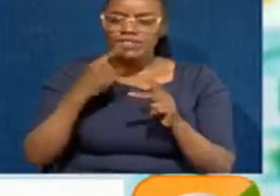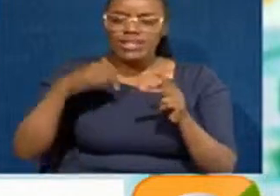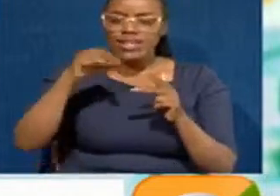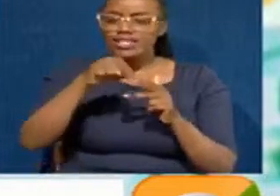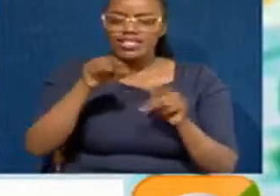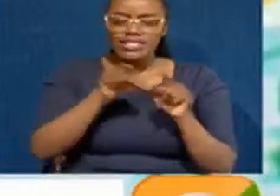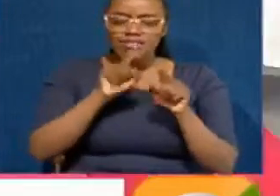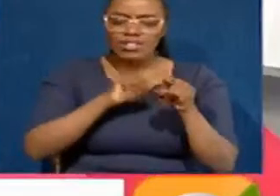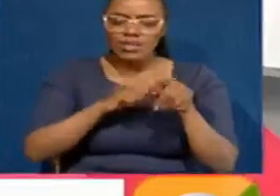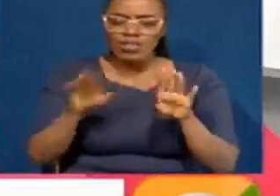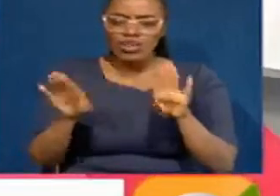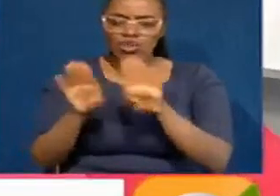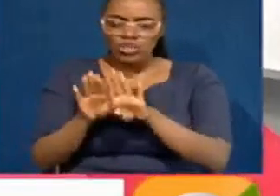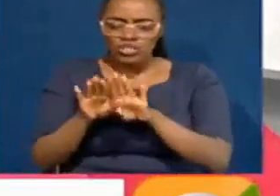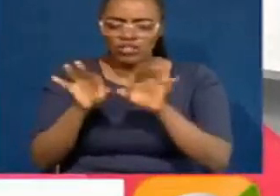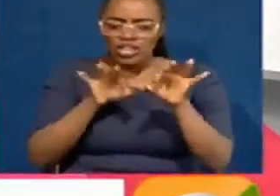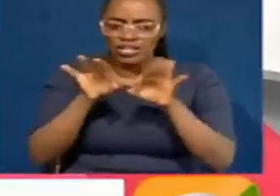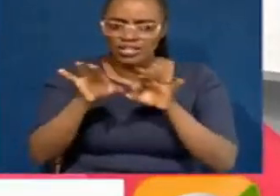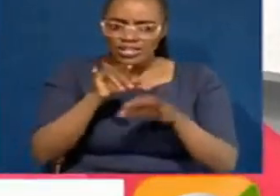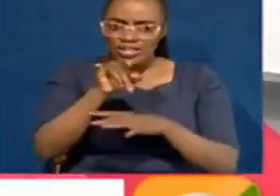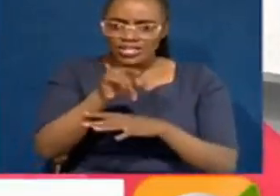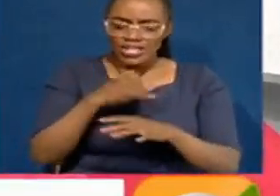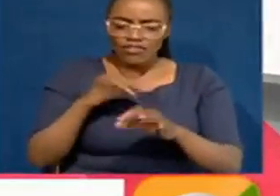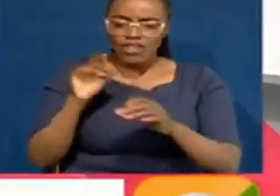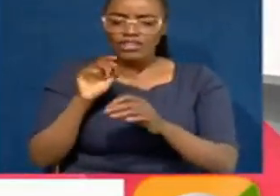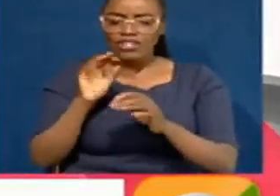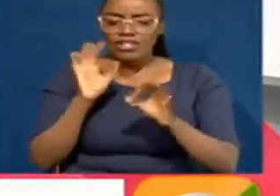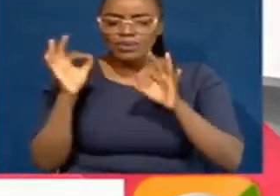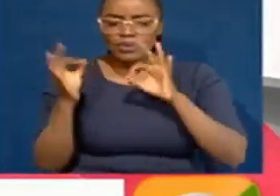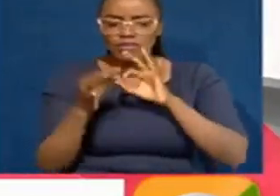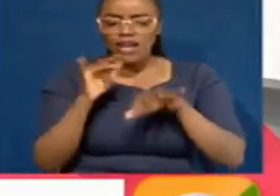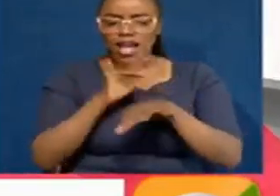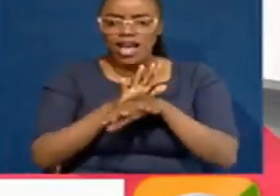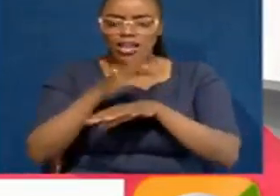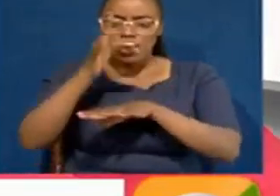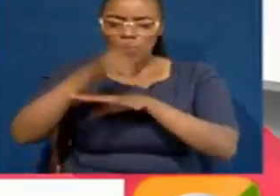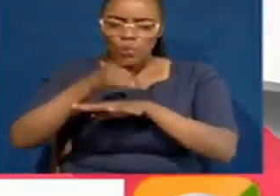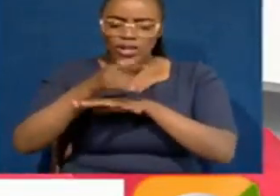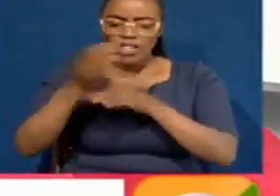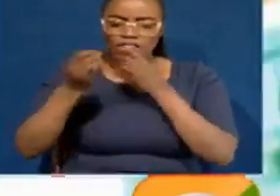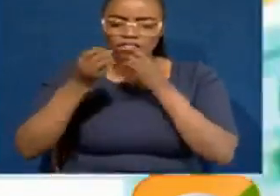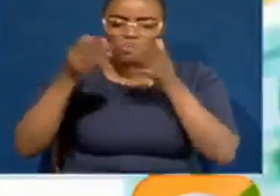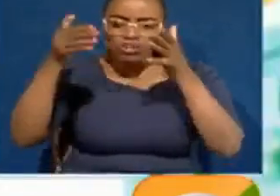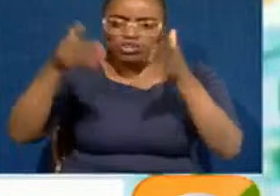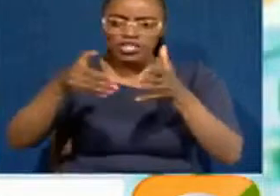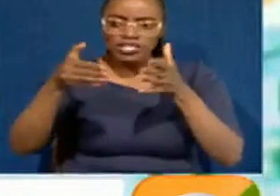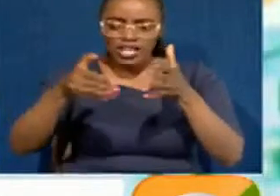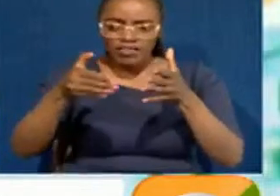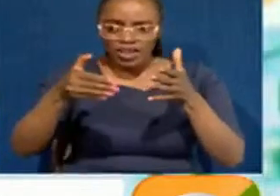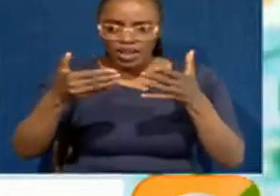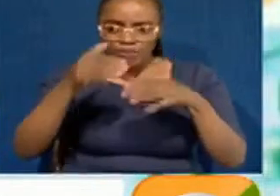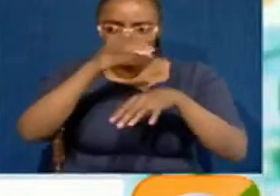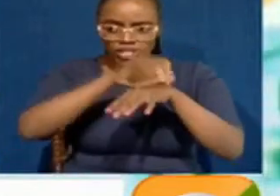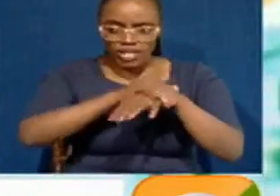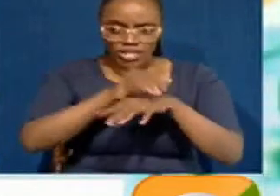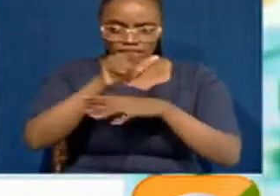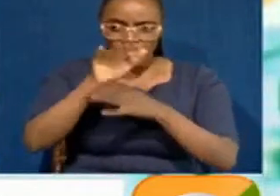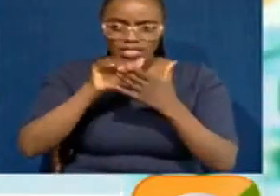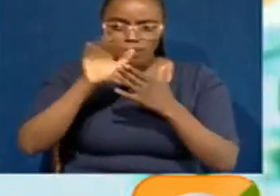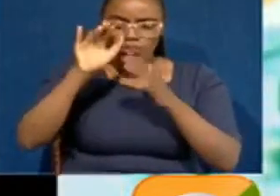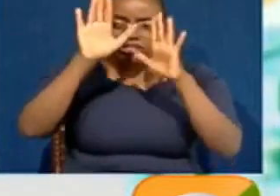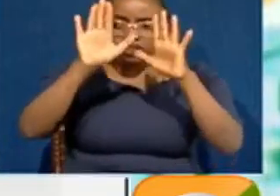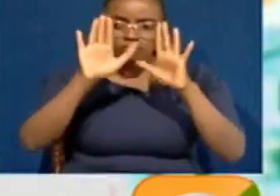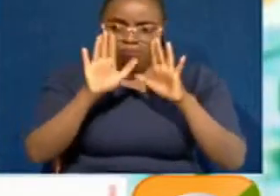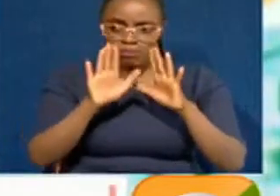What that is as exactly. We close. Yes. Exactly. So that's basically translating early warnings, this information available, to early action. That is actually the most important